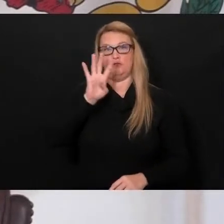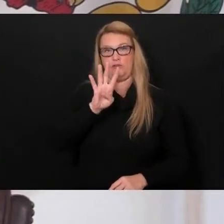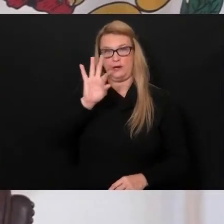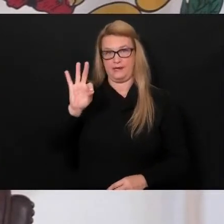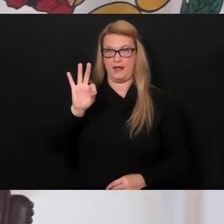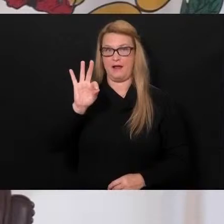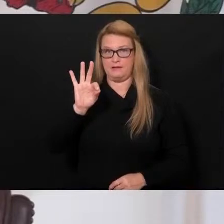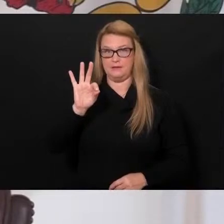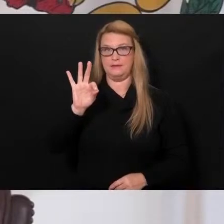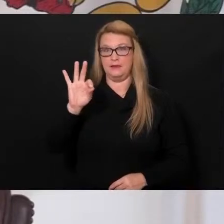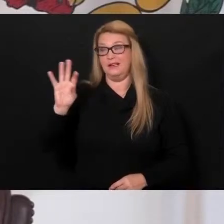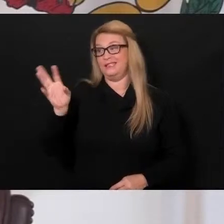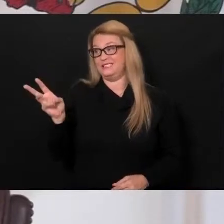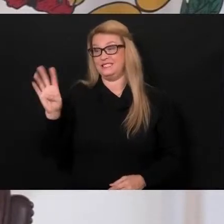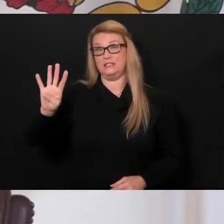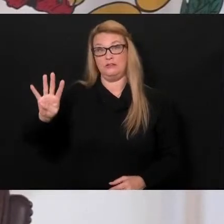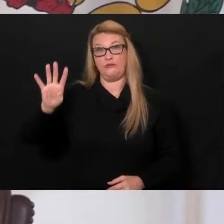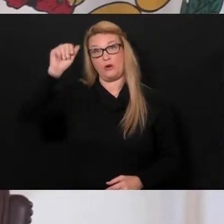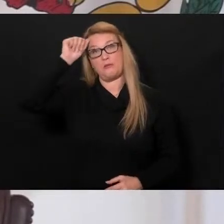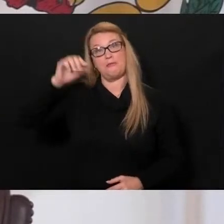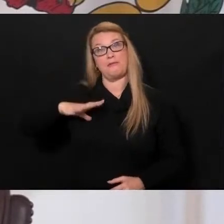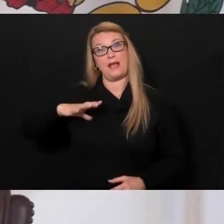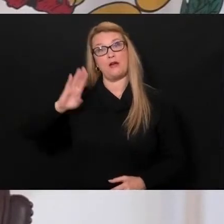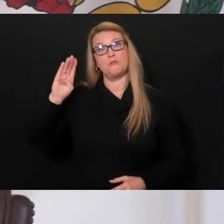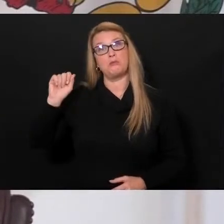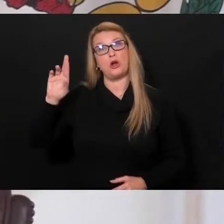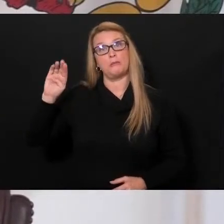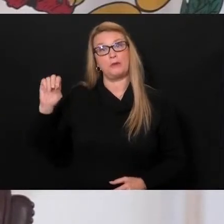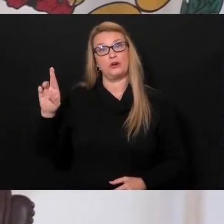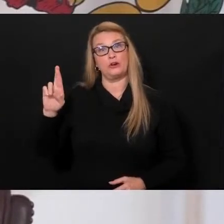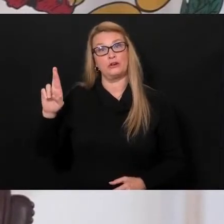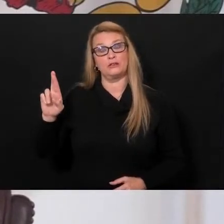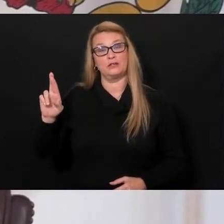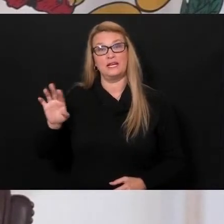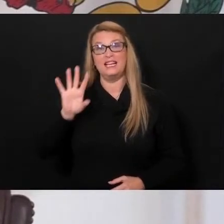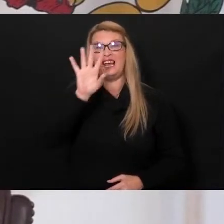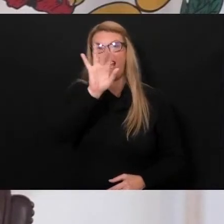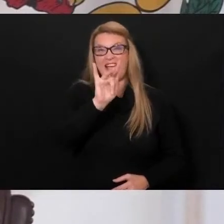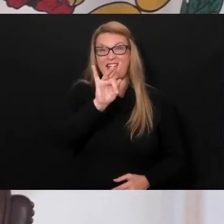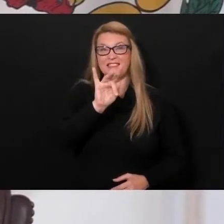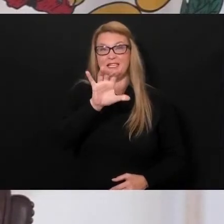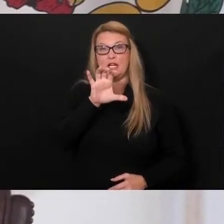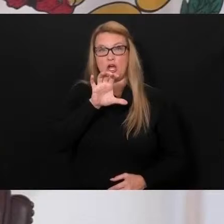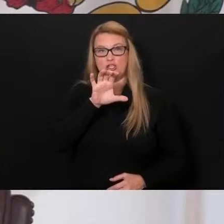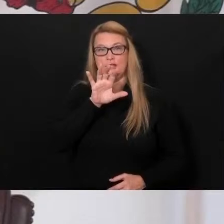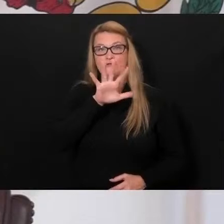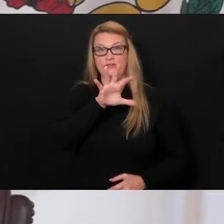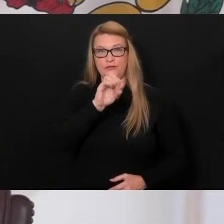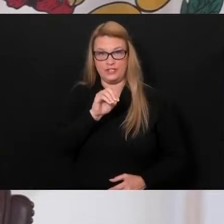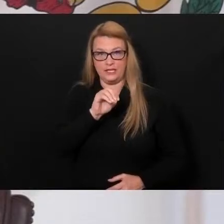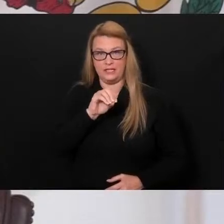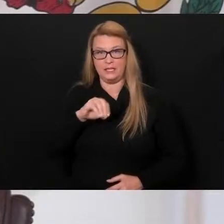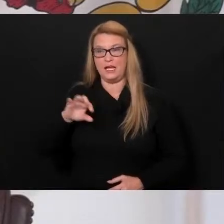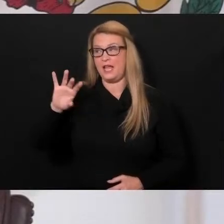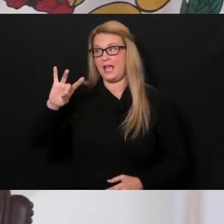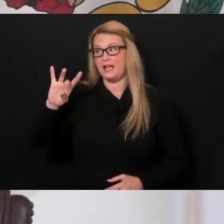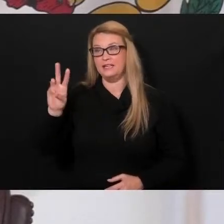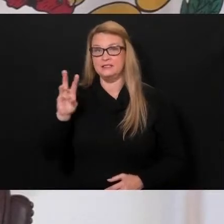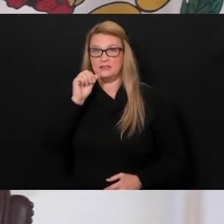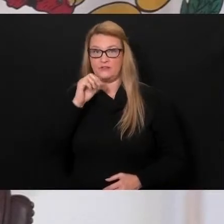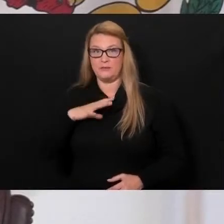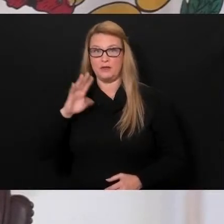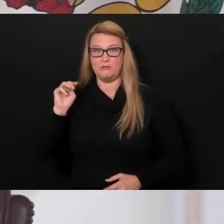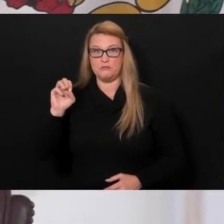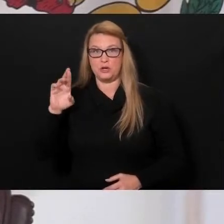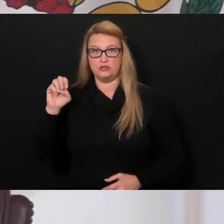1849th death is a 64-year-old male from Barber County. Our 1850th death is an 86-year-old female